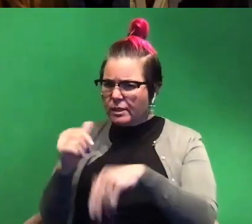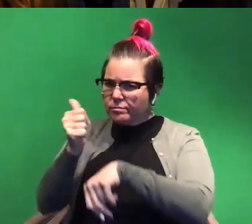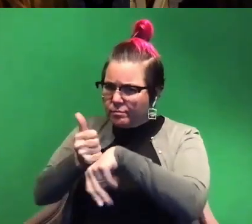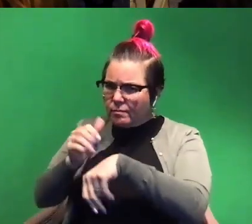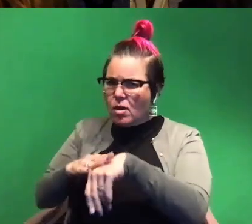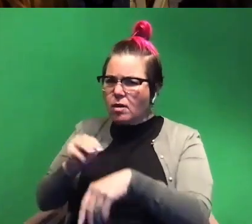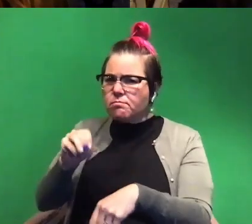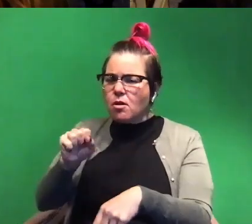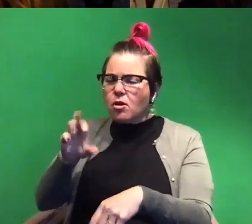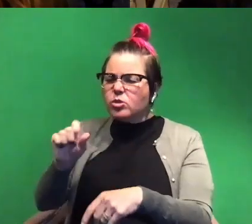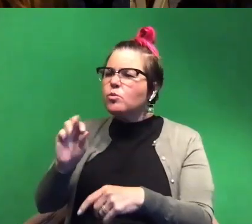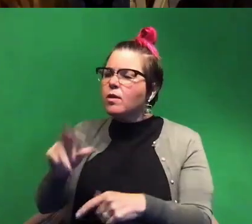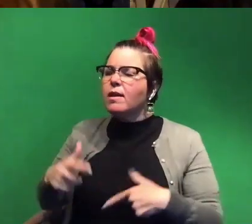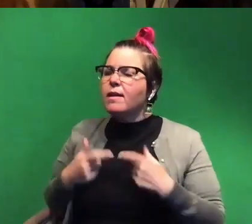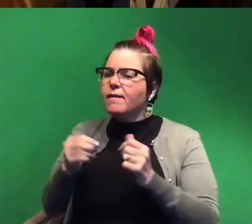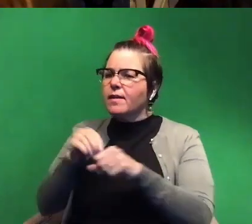live in their rocket ship?